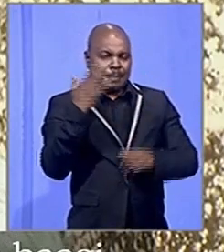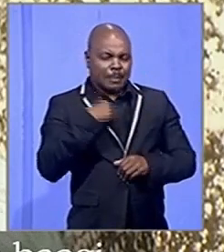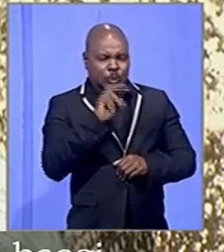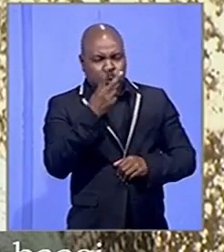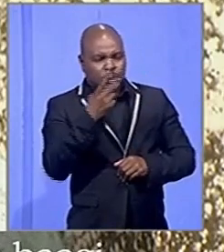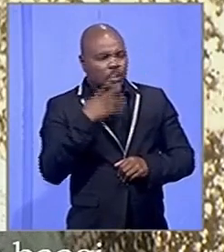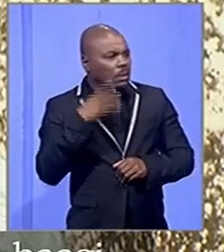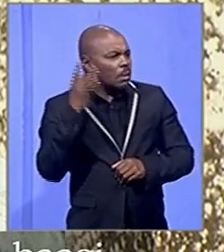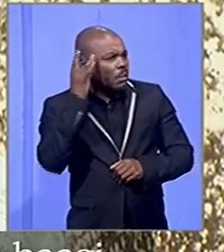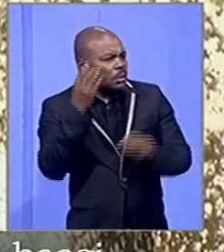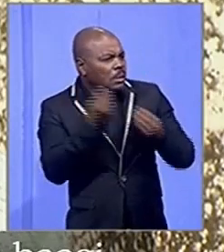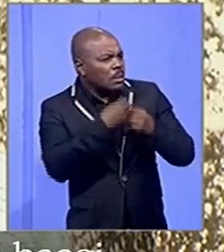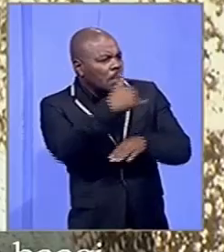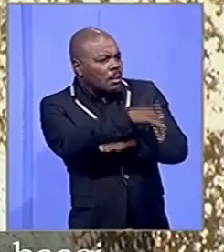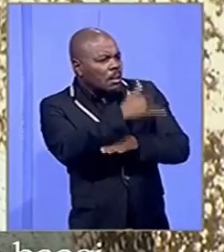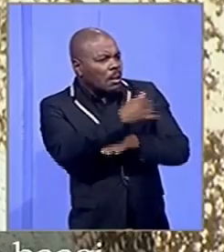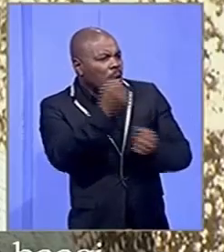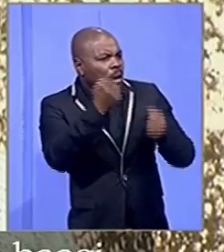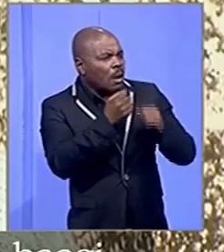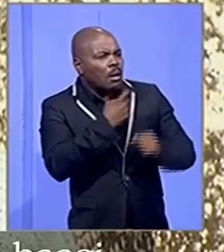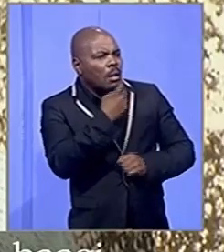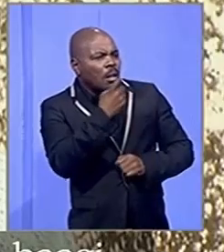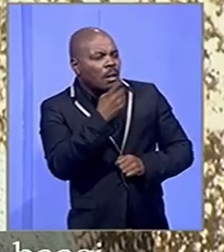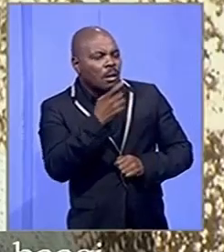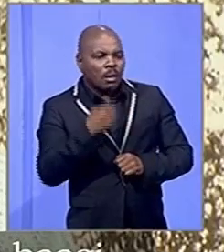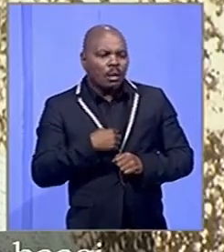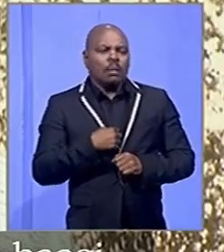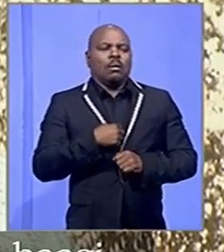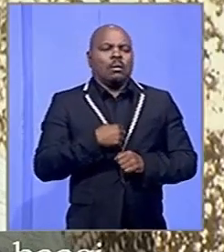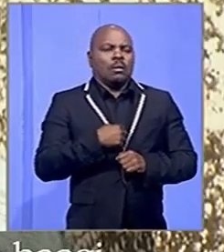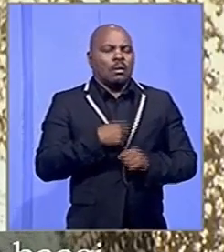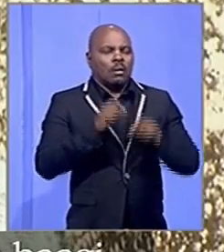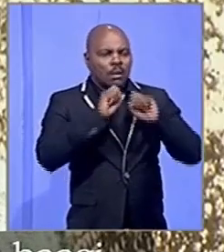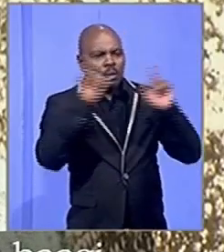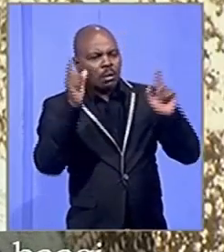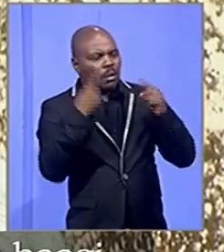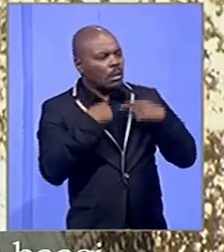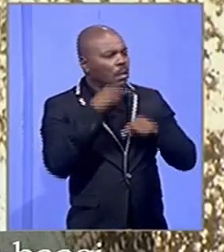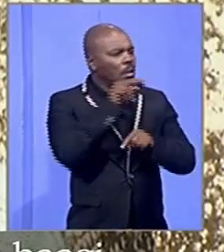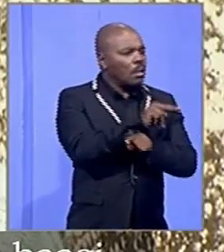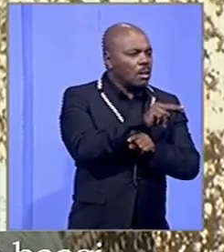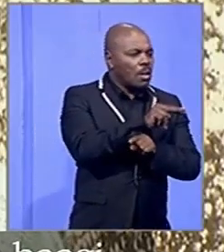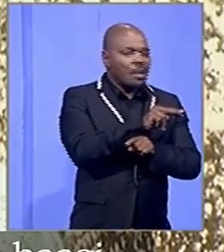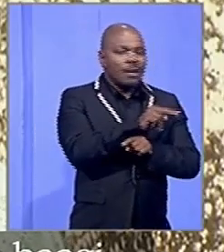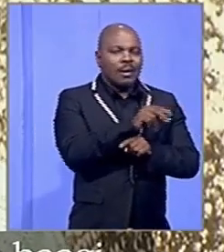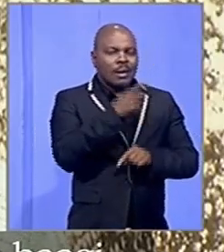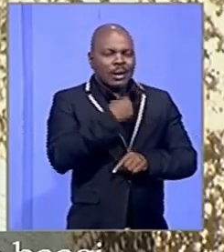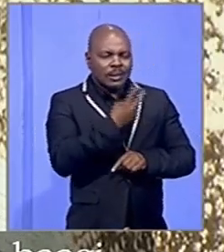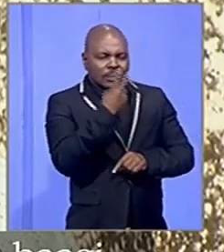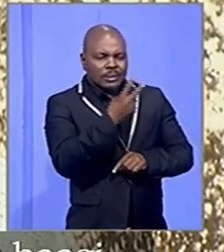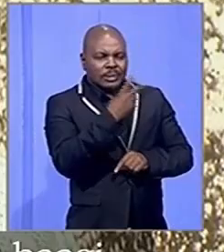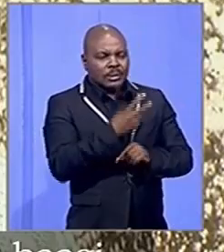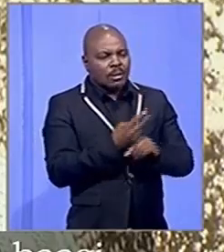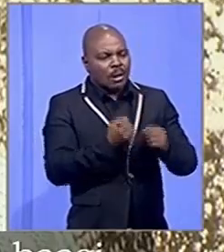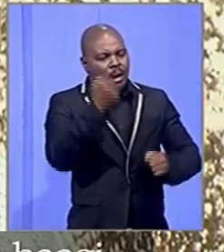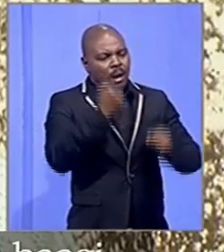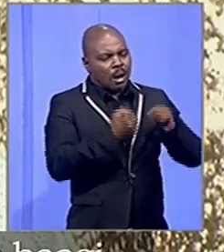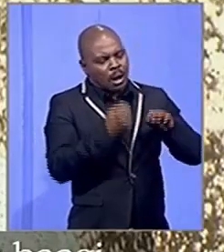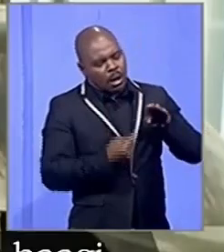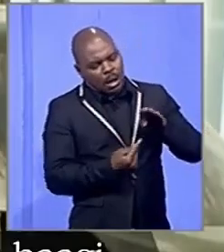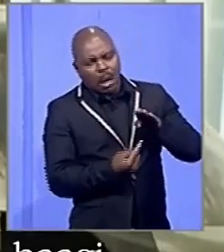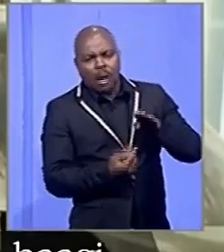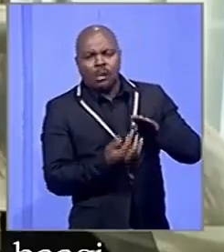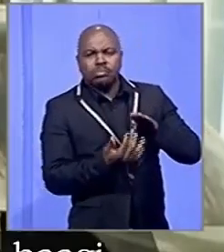ka re koloi ya duma ge ke phaphama ke tsoga ke tlhodimela ka hwetša go ena le mollo e tswa ka mofase ga